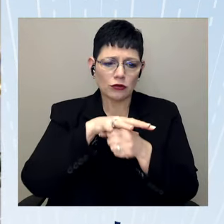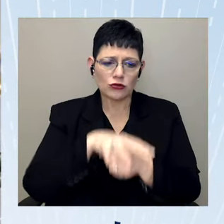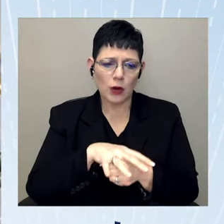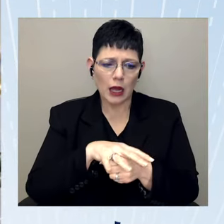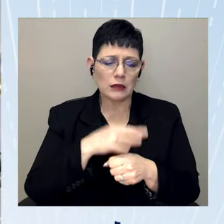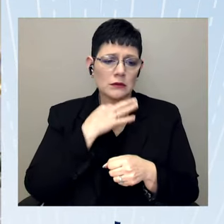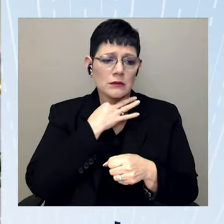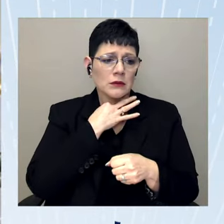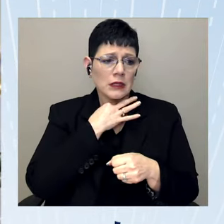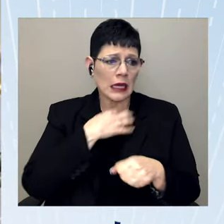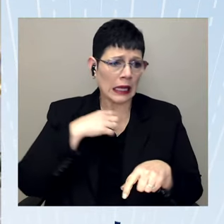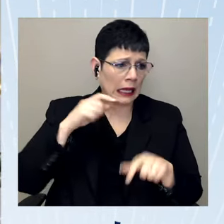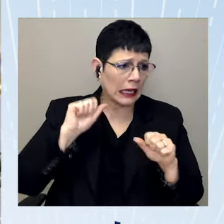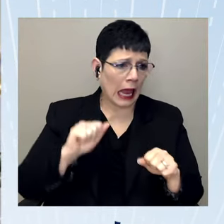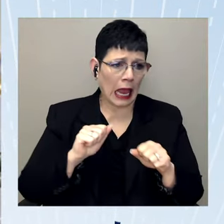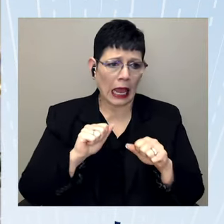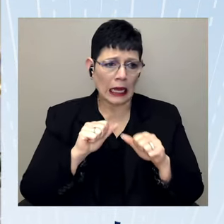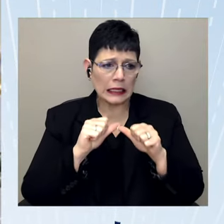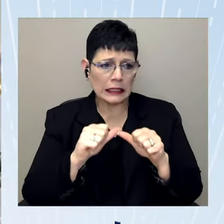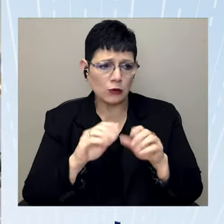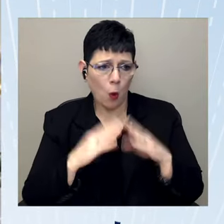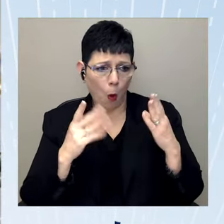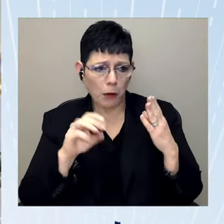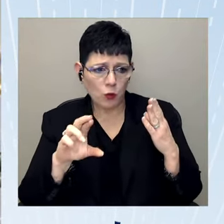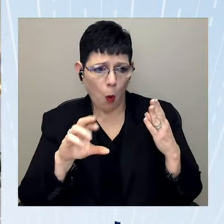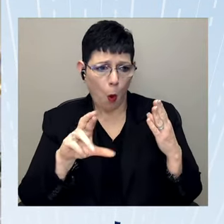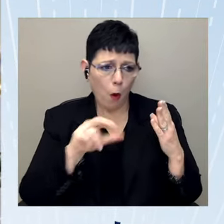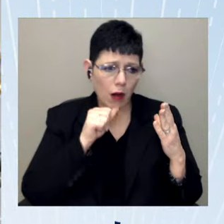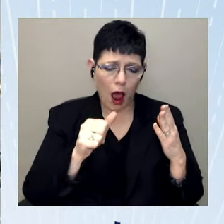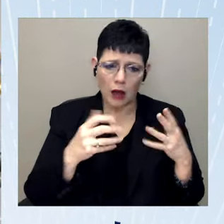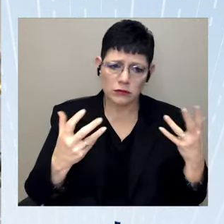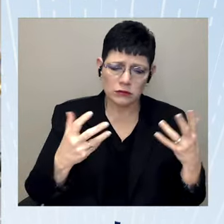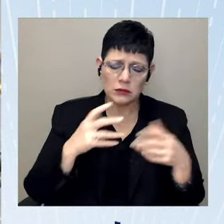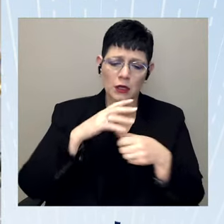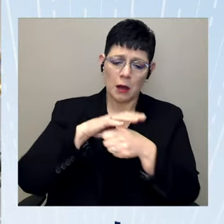our businesses open. During the pandemic,